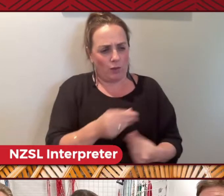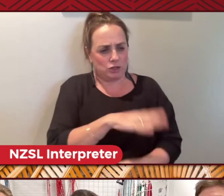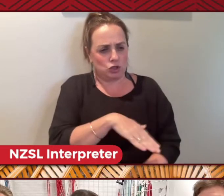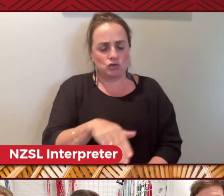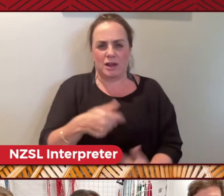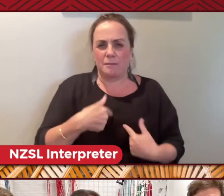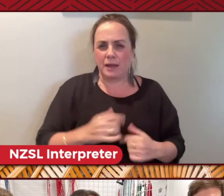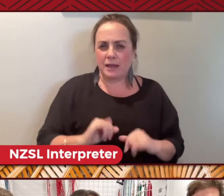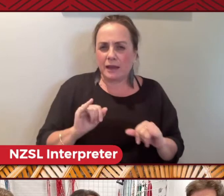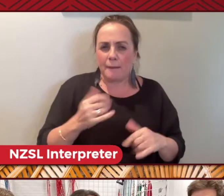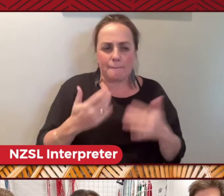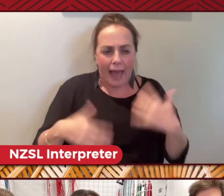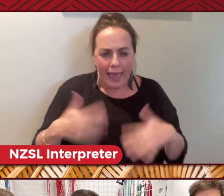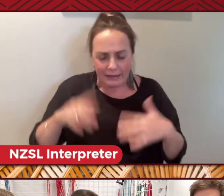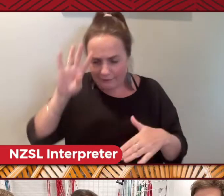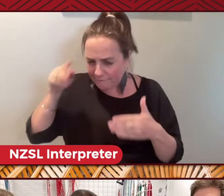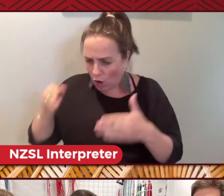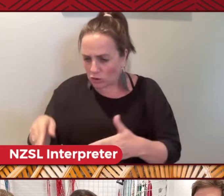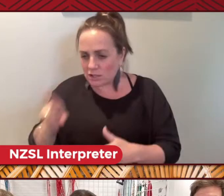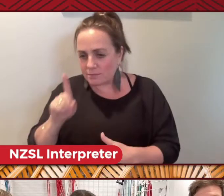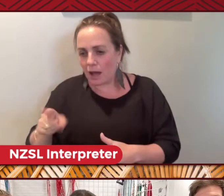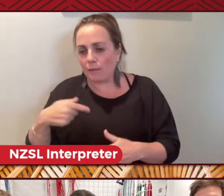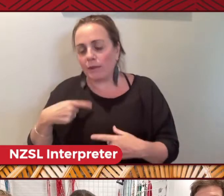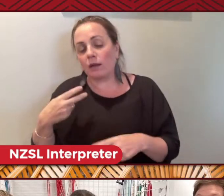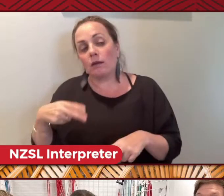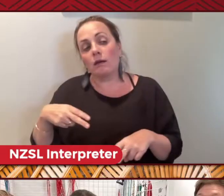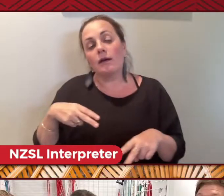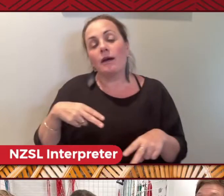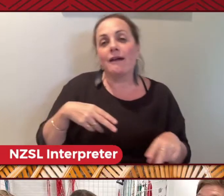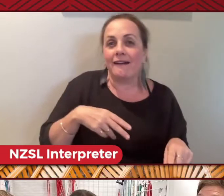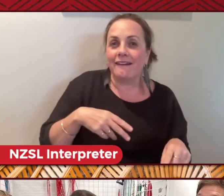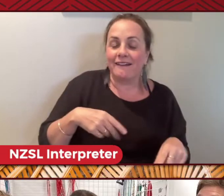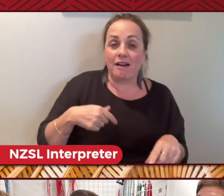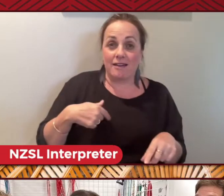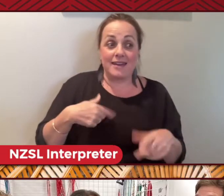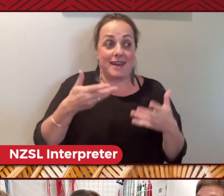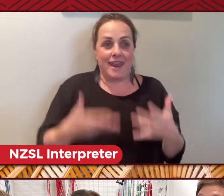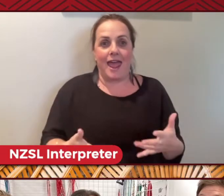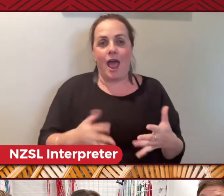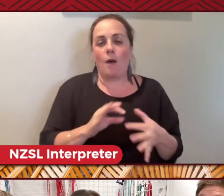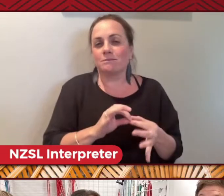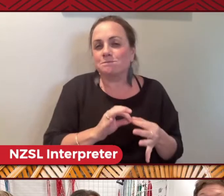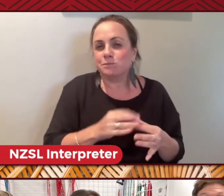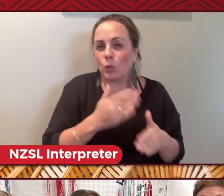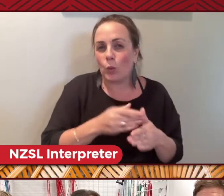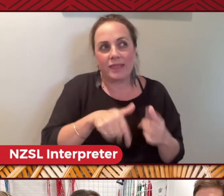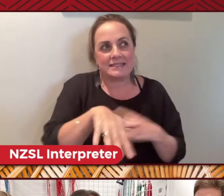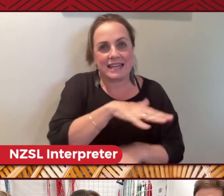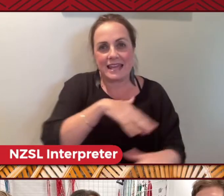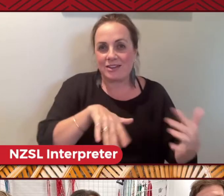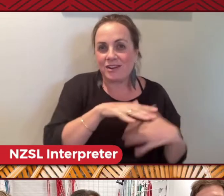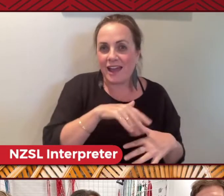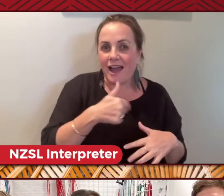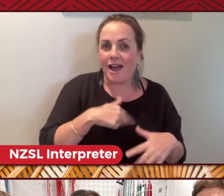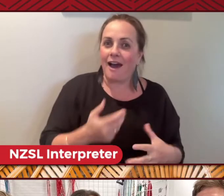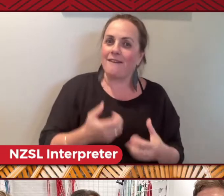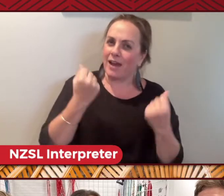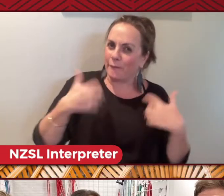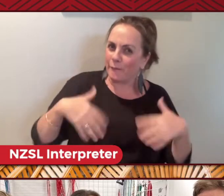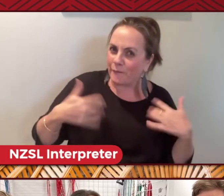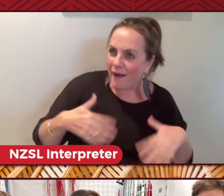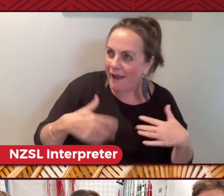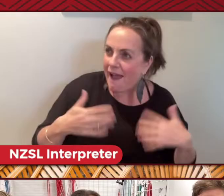kind of fell into the industry, and I can't see myself ever doing anything else. Just kind of discovered something I was good at with having no